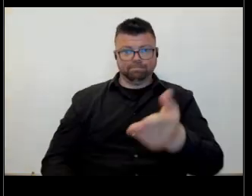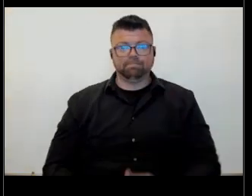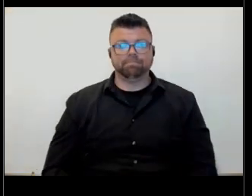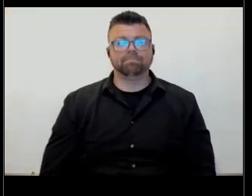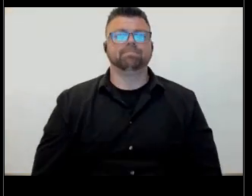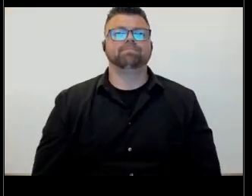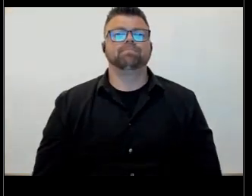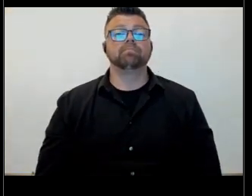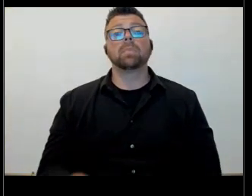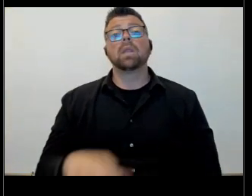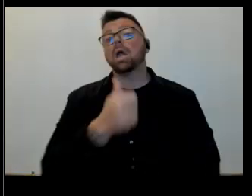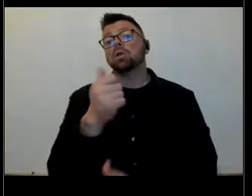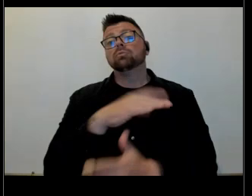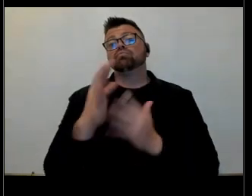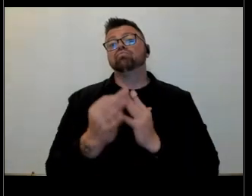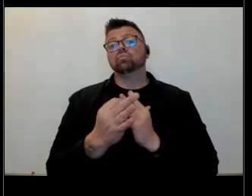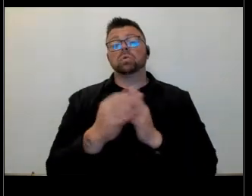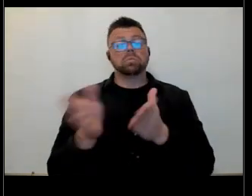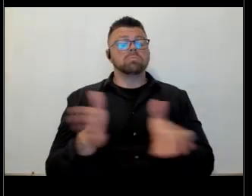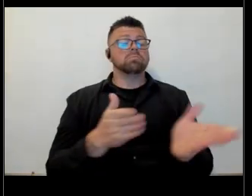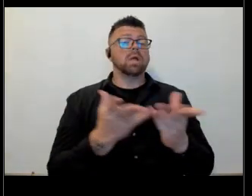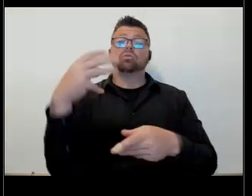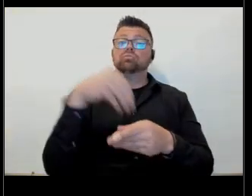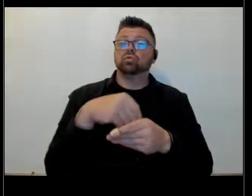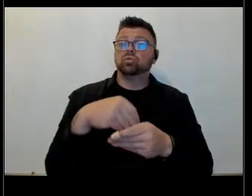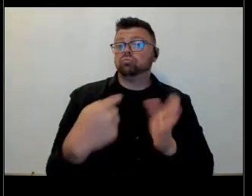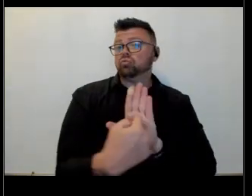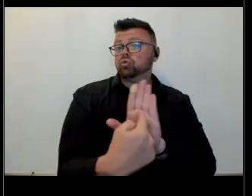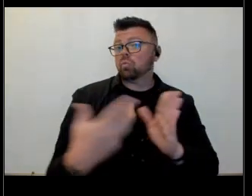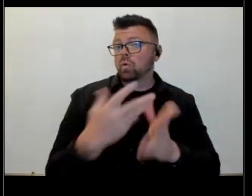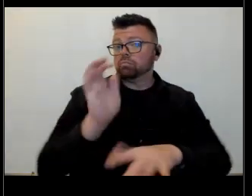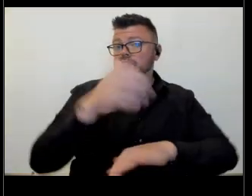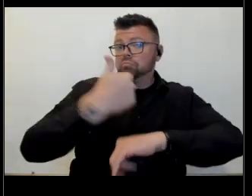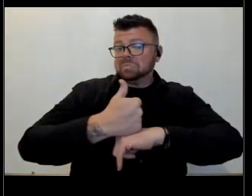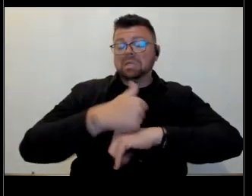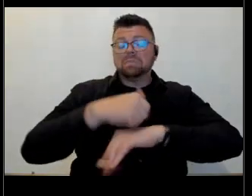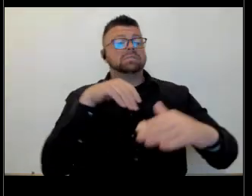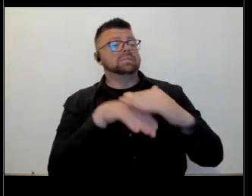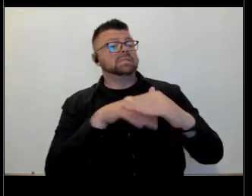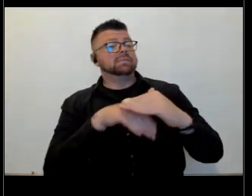Other features shown in this plan include an accessible lavatory,